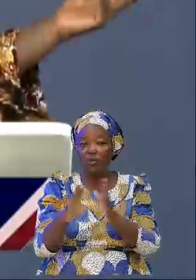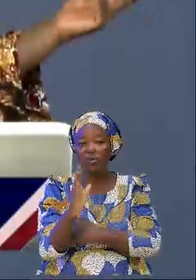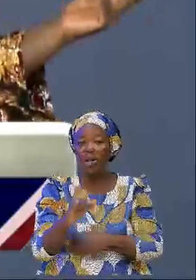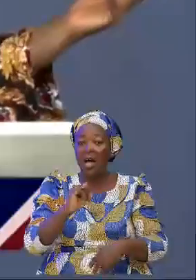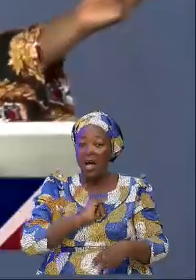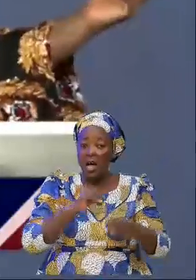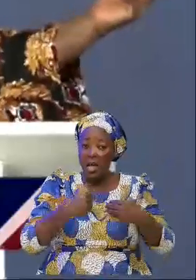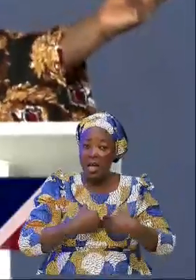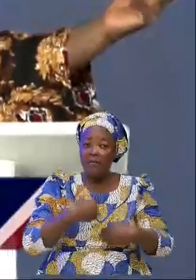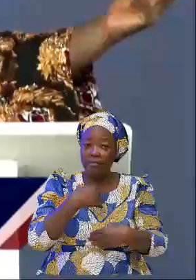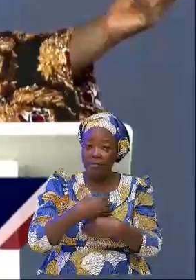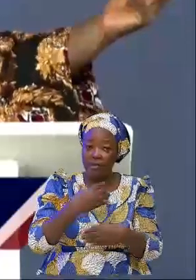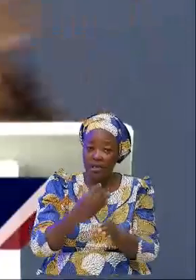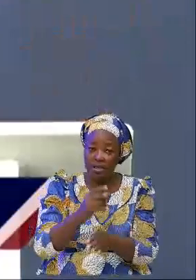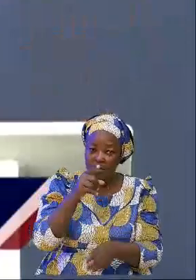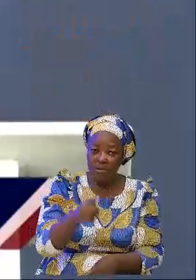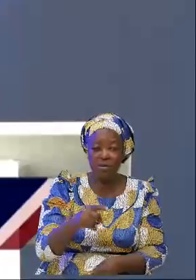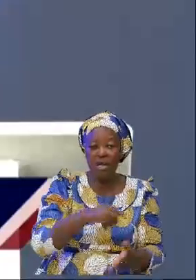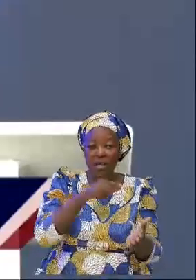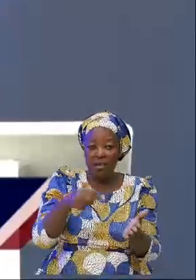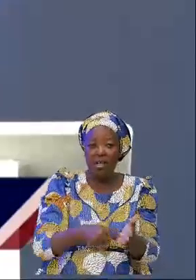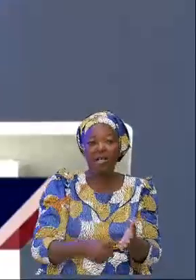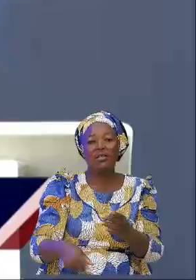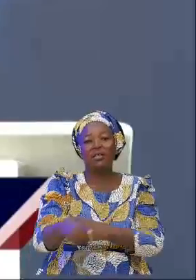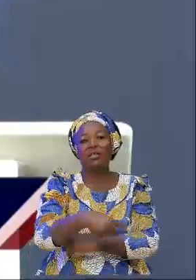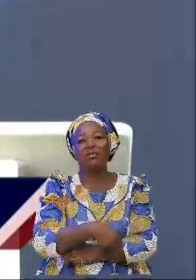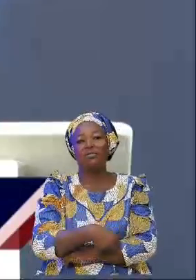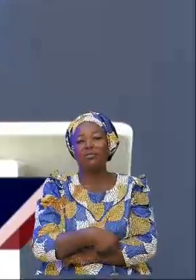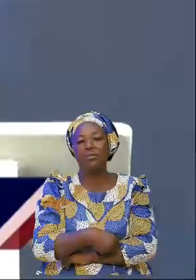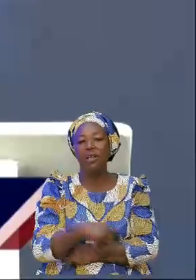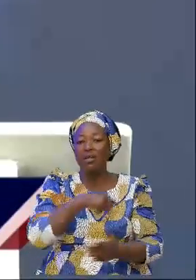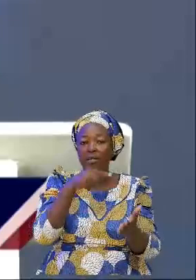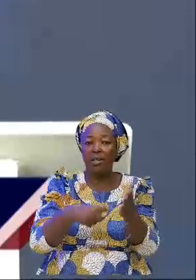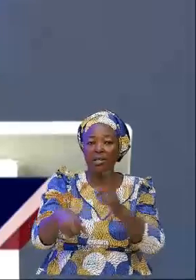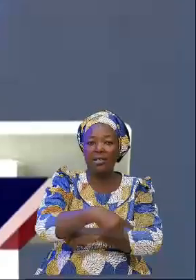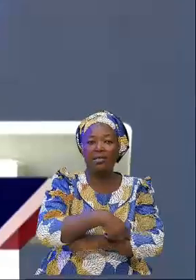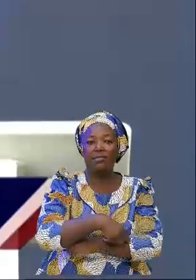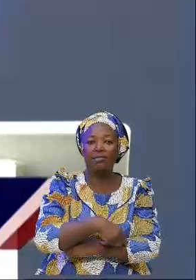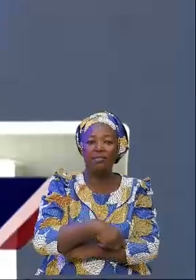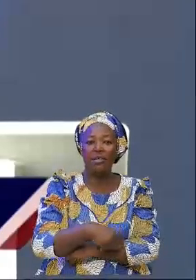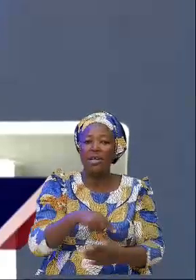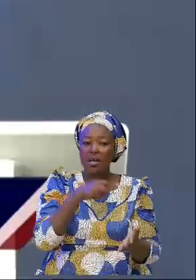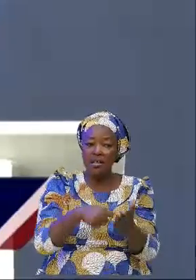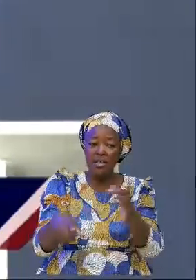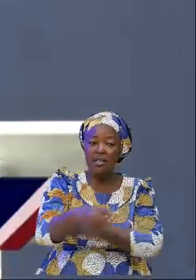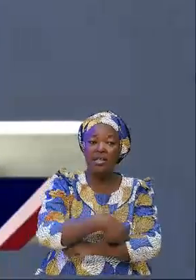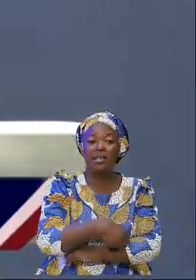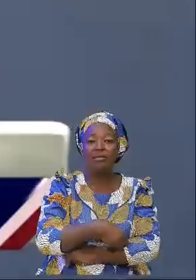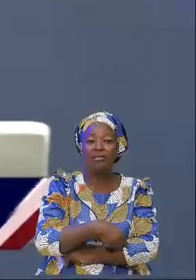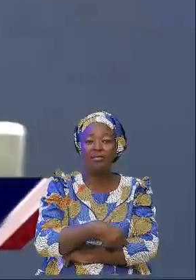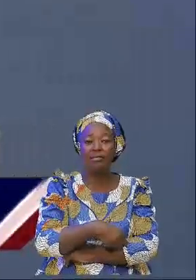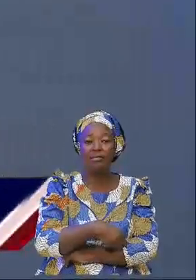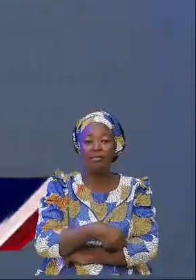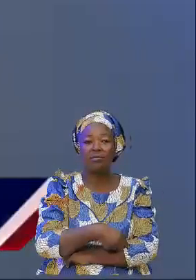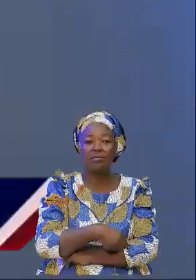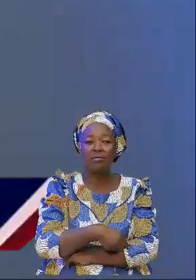accept the truthfulness of the word of God, I have made thee this day. This